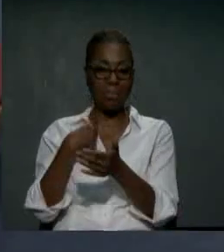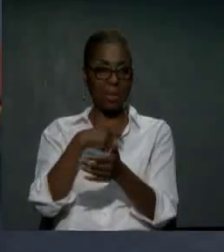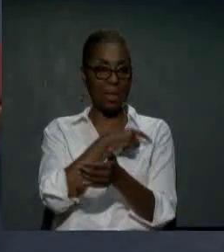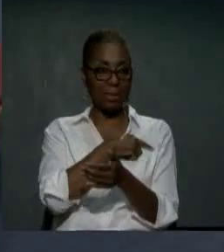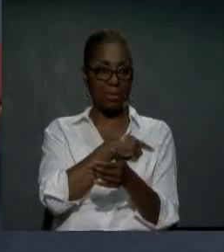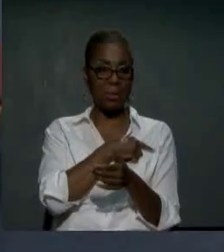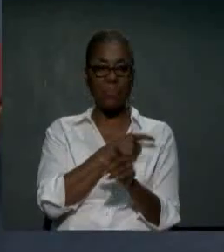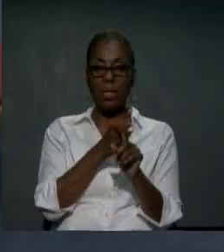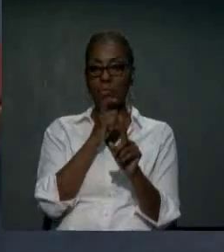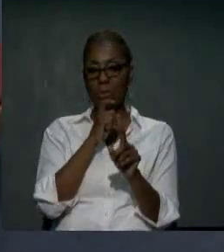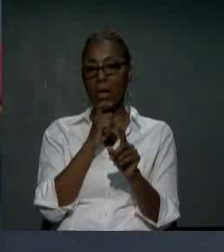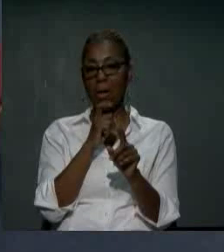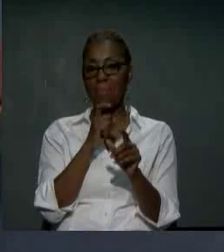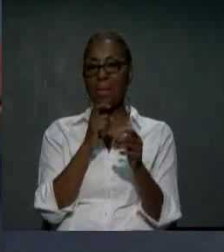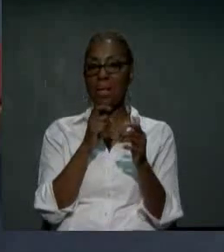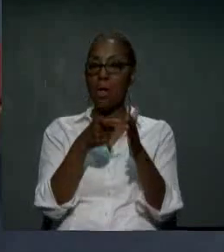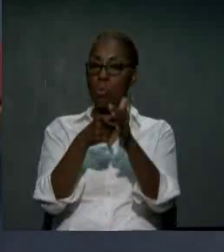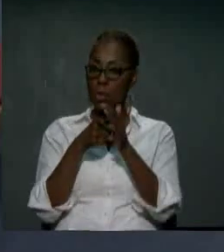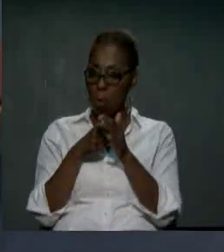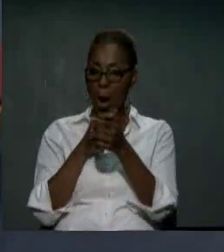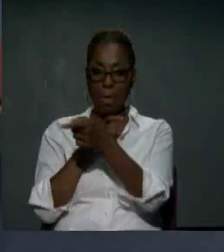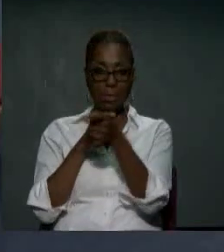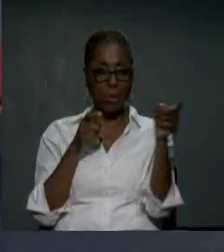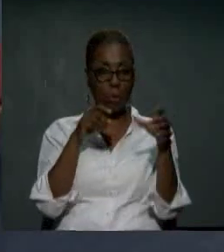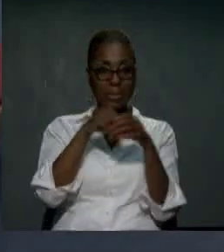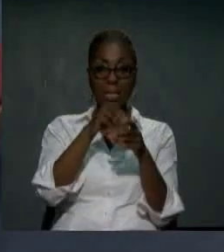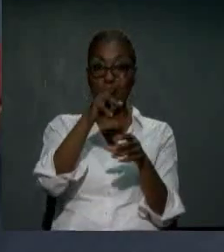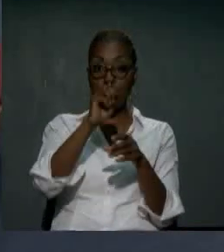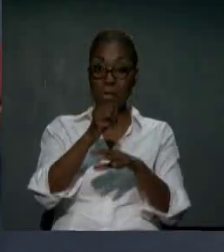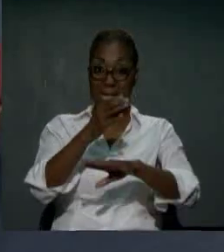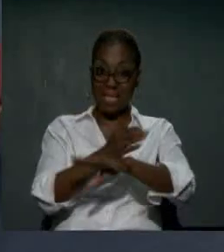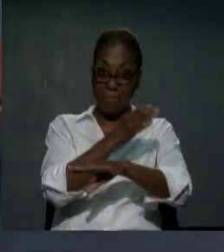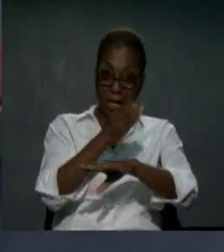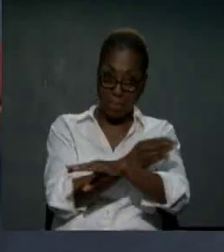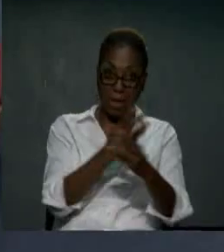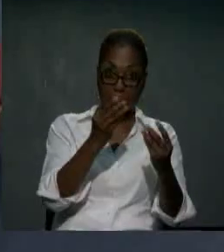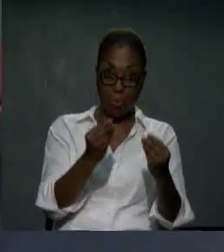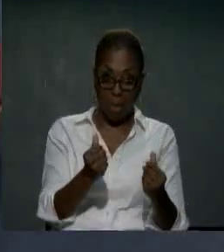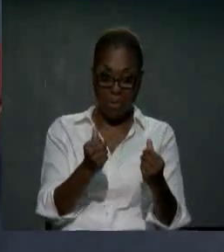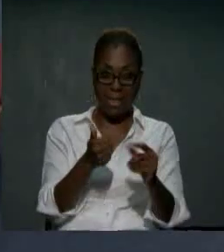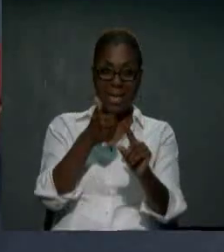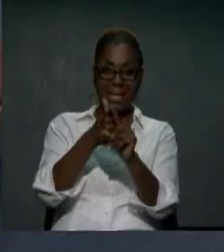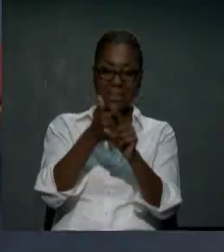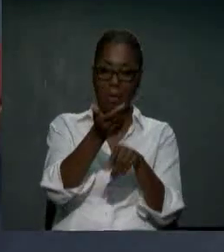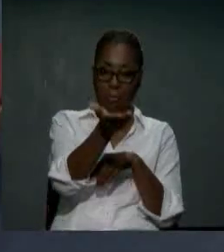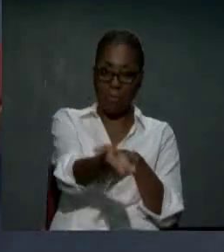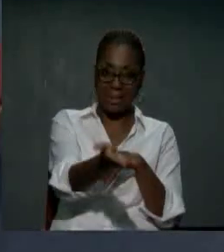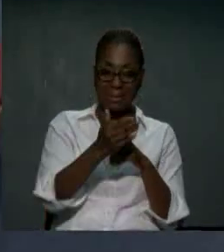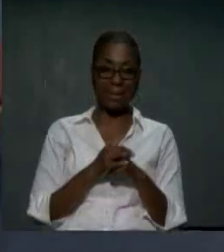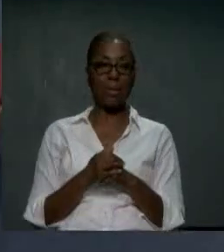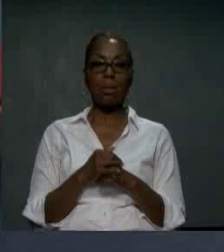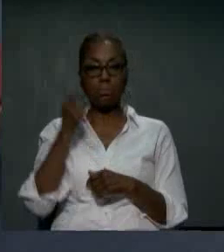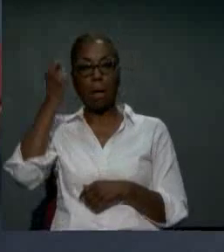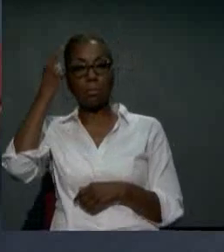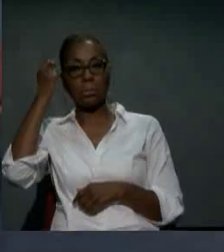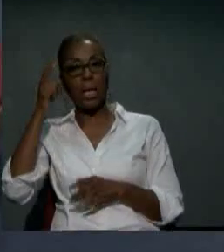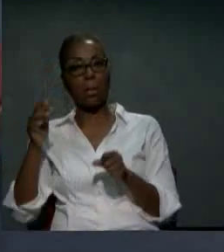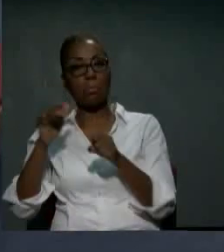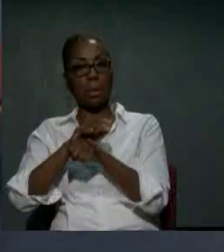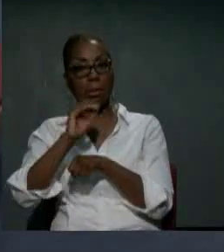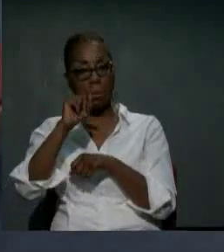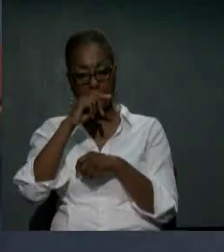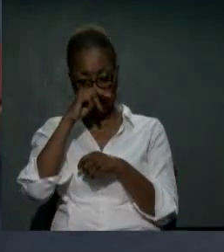us from having to require those in a redevelopment of a property that has been existing. So I understand completely.